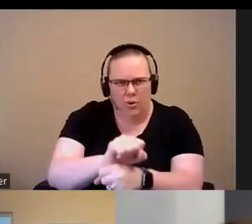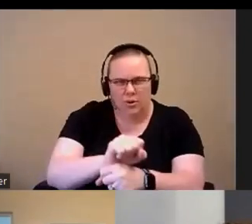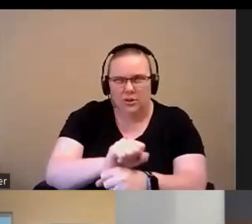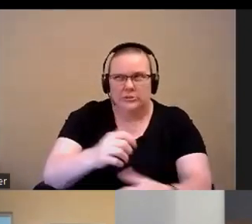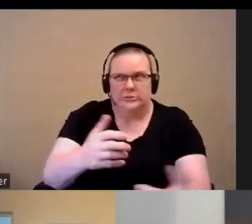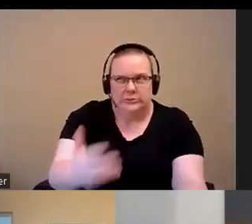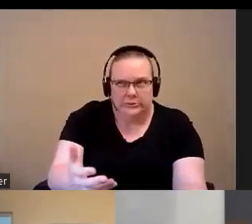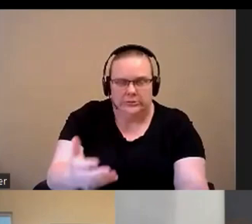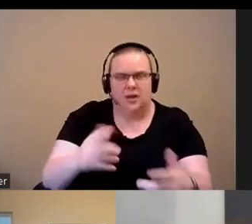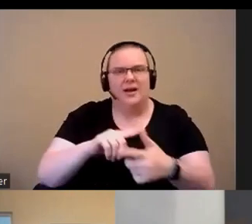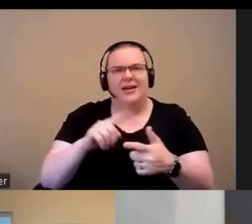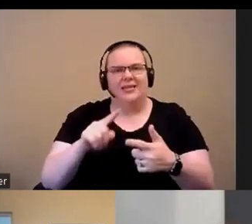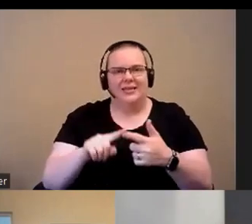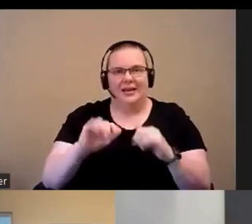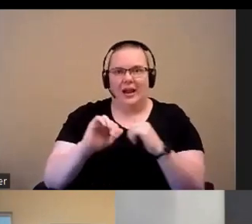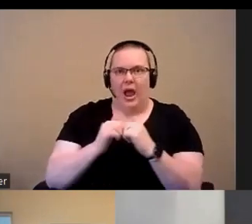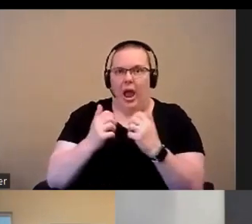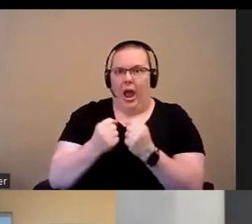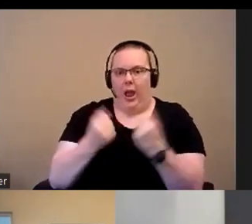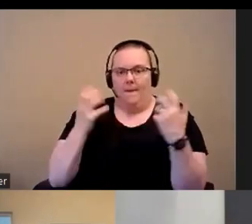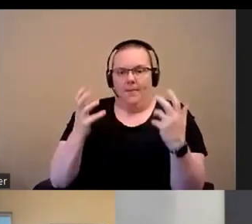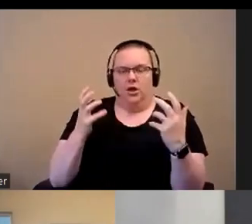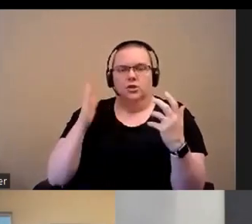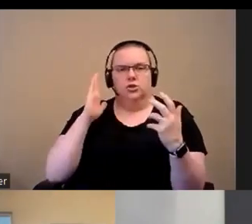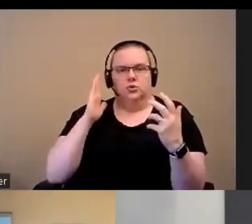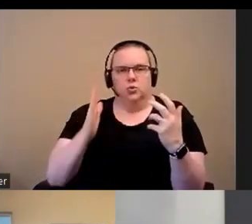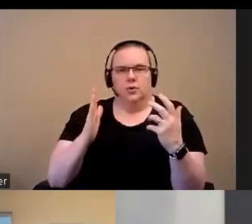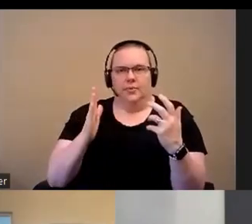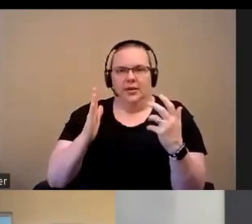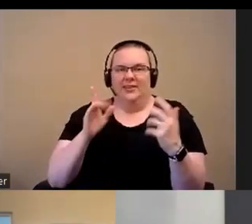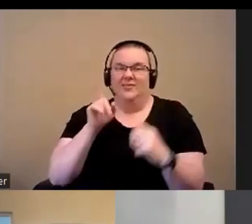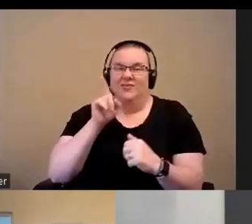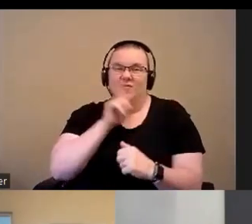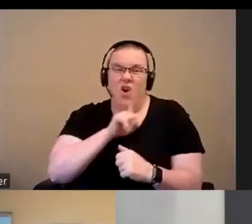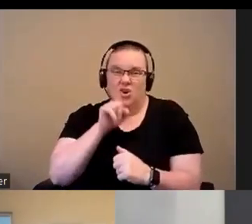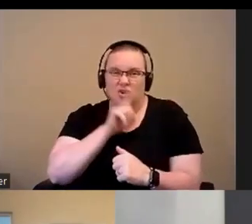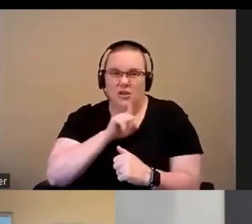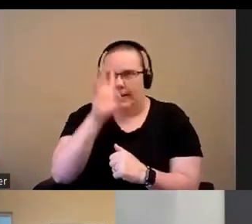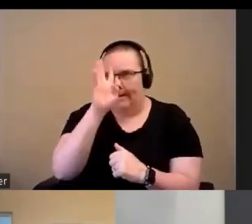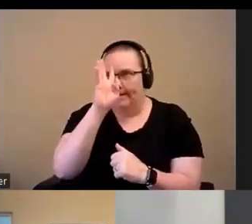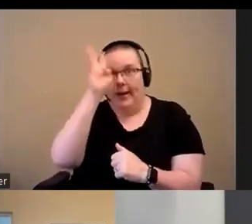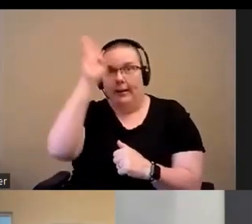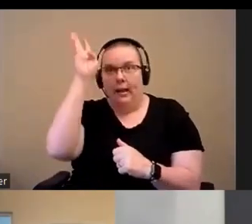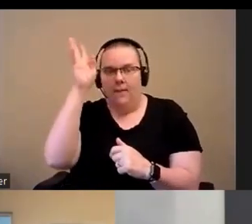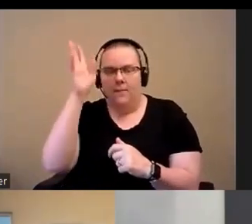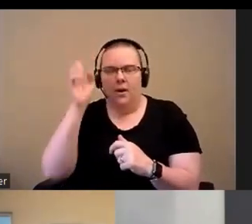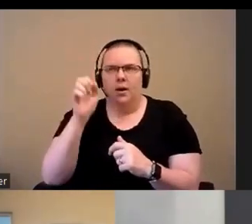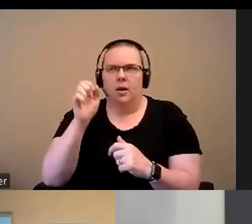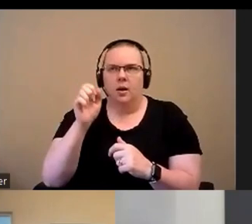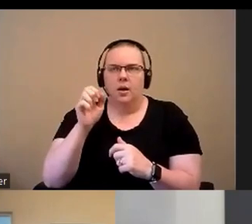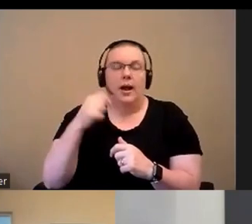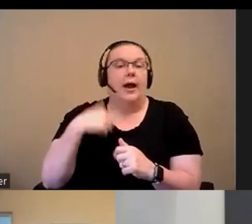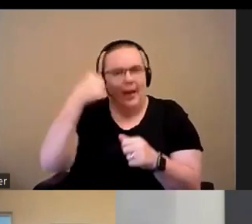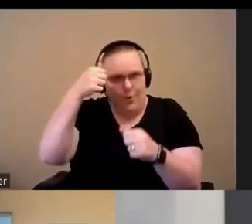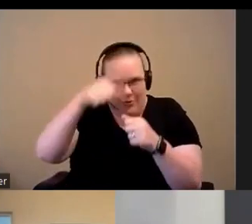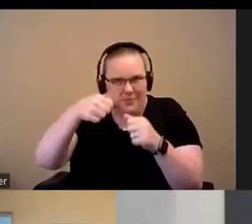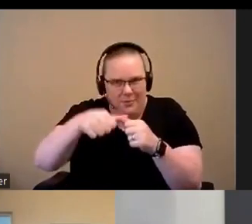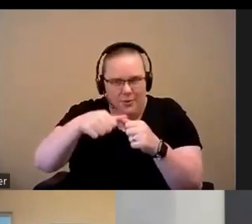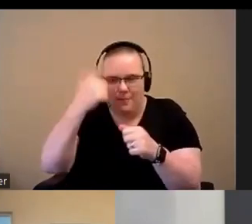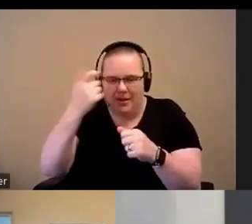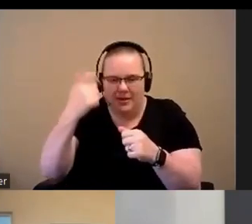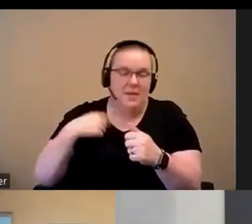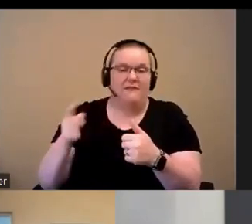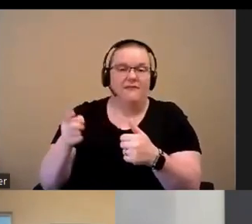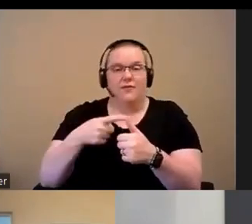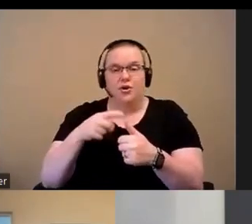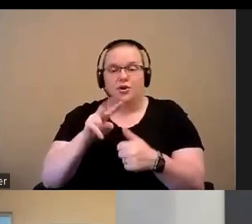and then the question is how much of it is like fraudulent and made up? Or and I do remember, because for my first